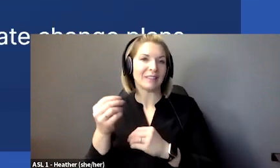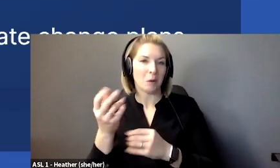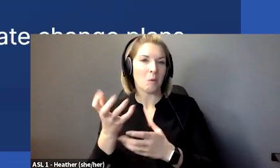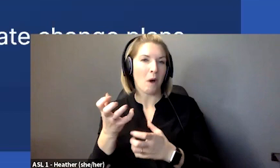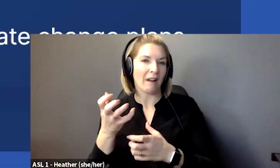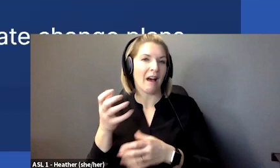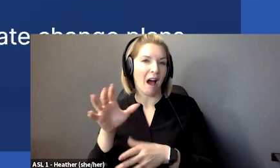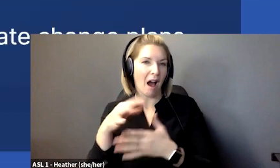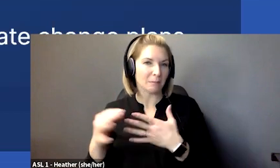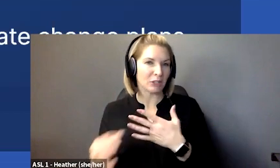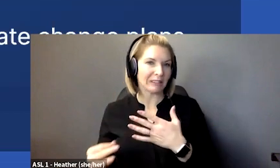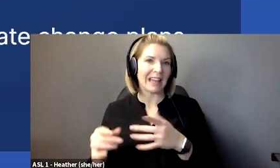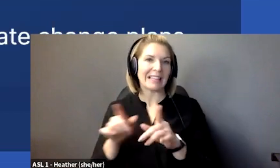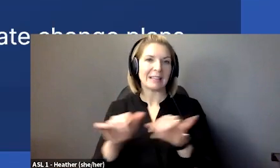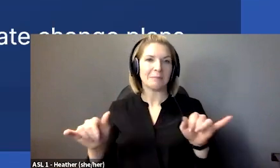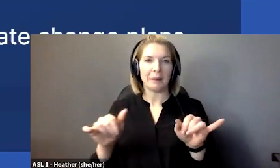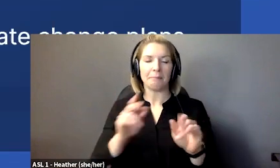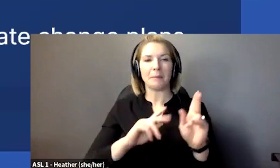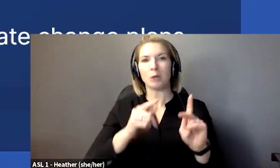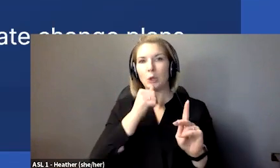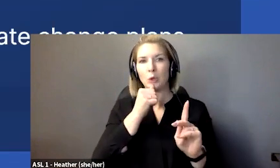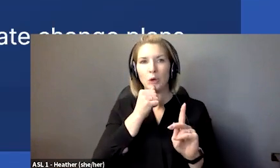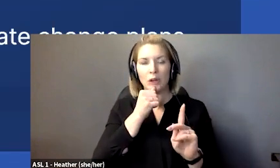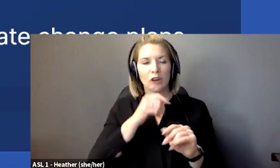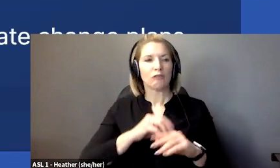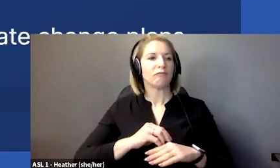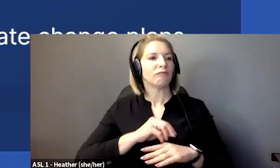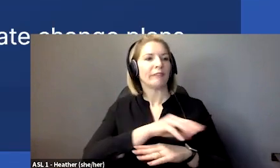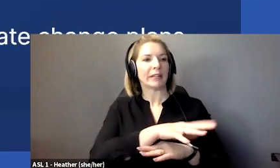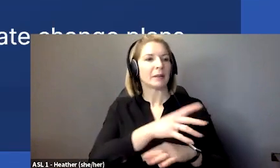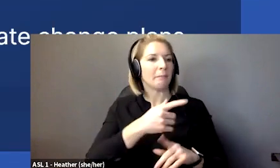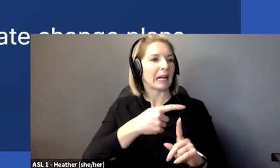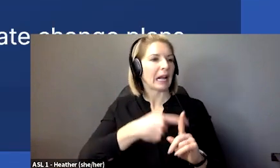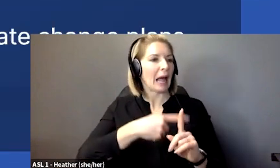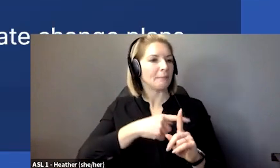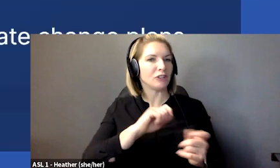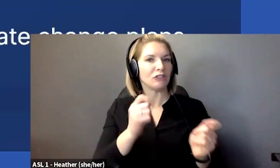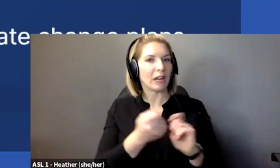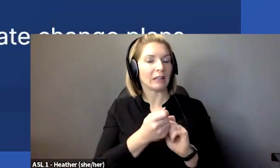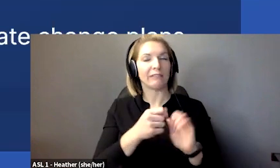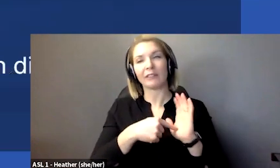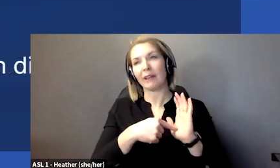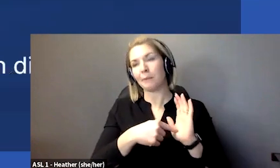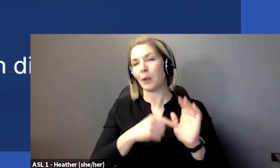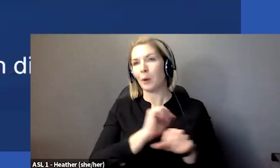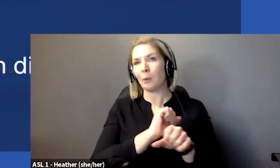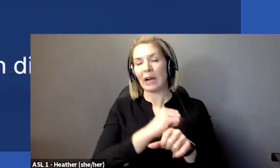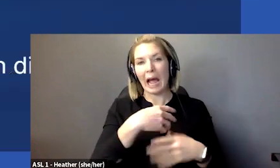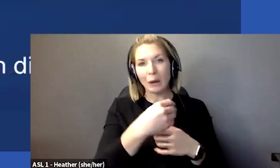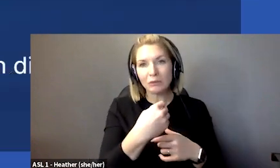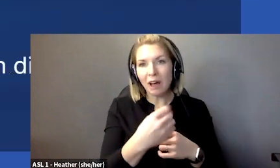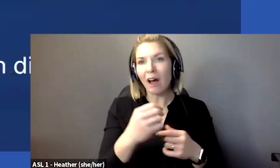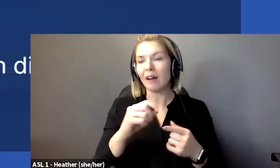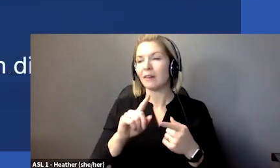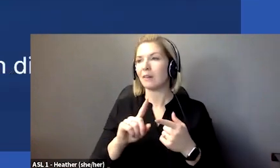greater risk of being affected by climate change. So those who are working outdoors, those who might be working in fields that might be